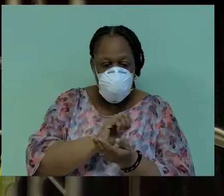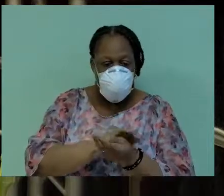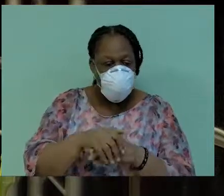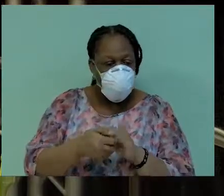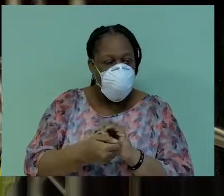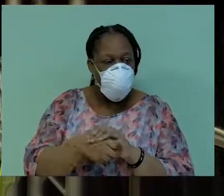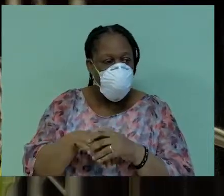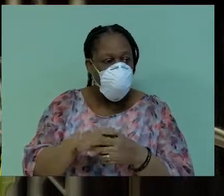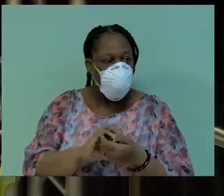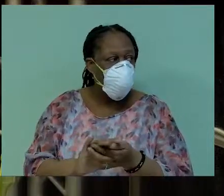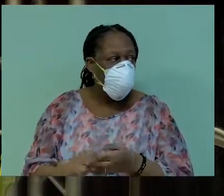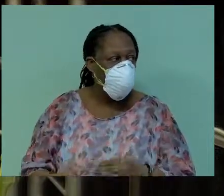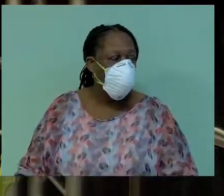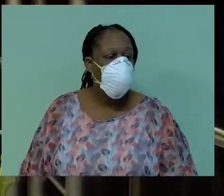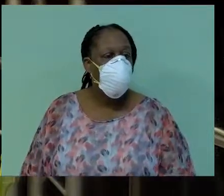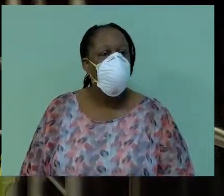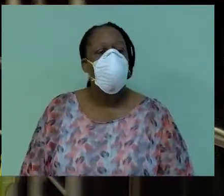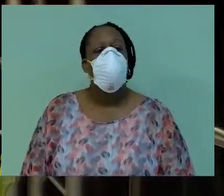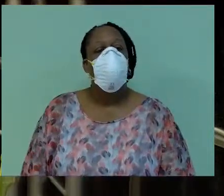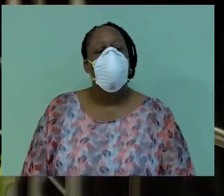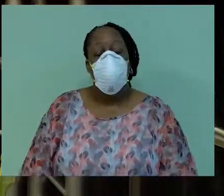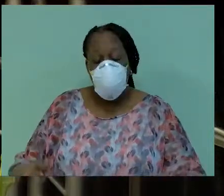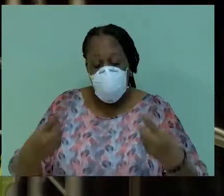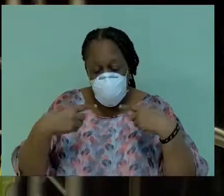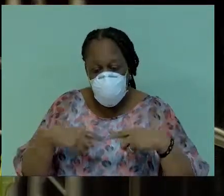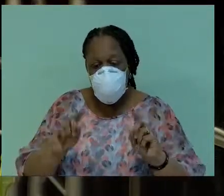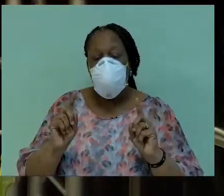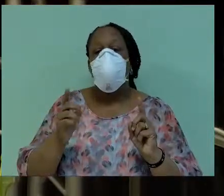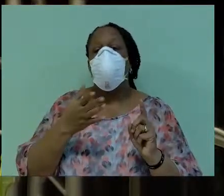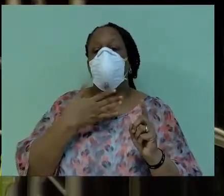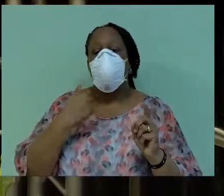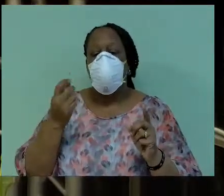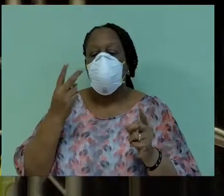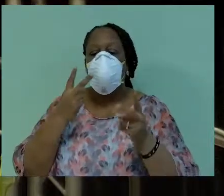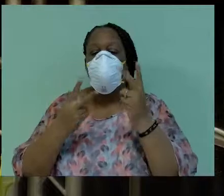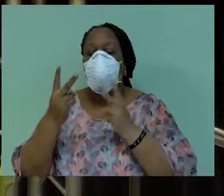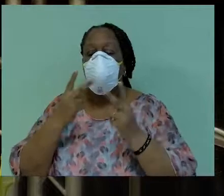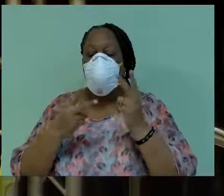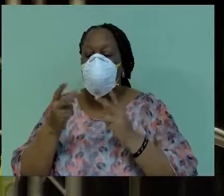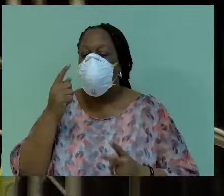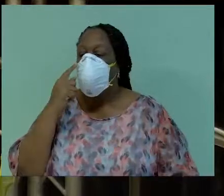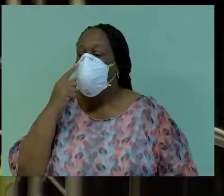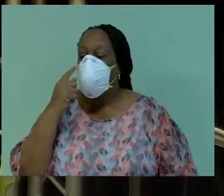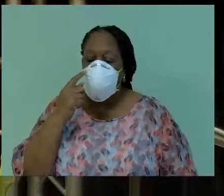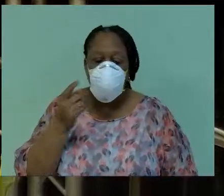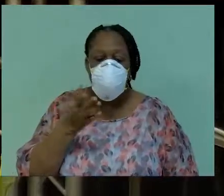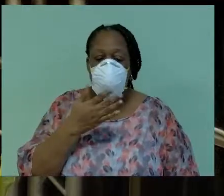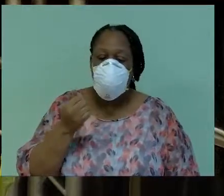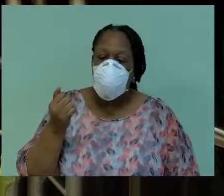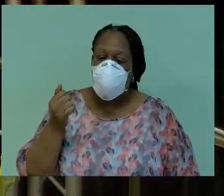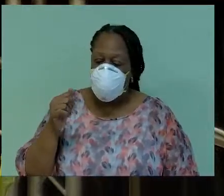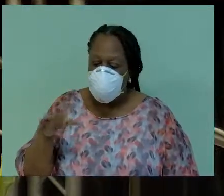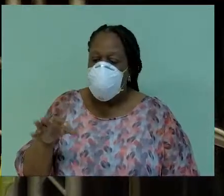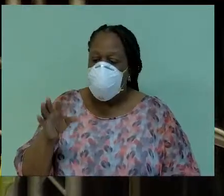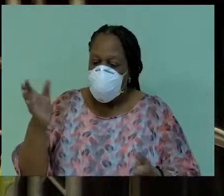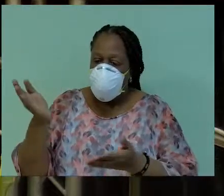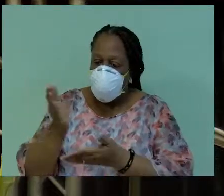the actual location, retrieved samples, brought them back to the Bureau to do some